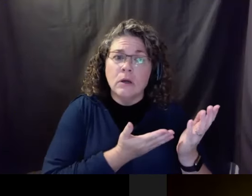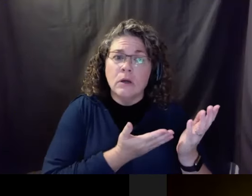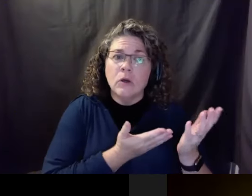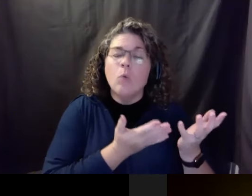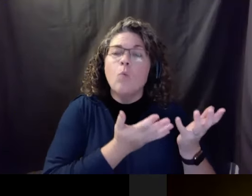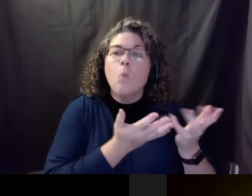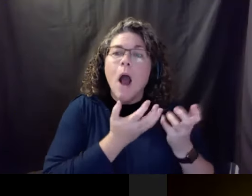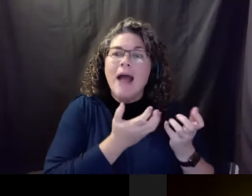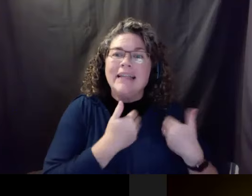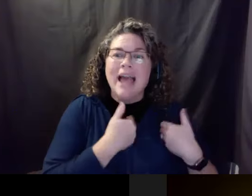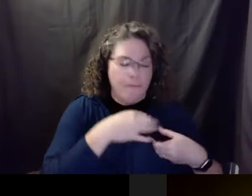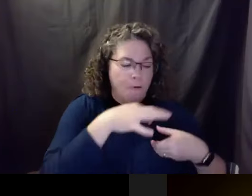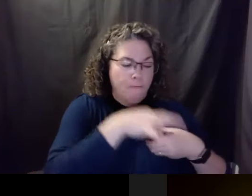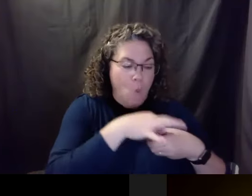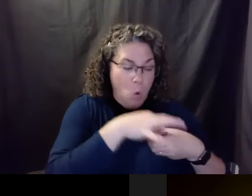dates.